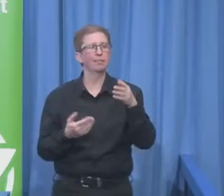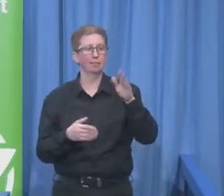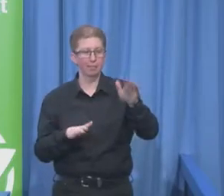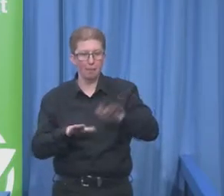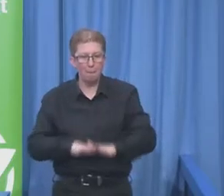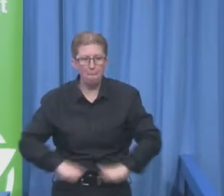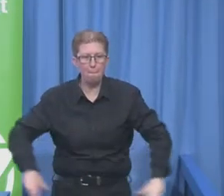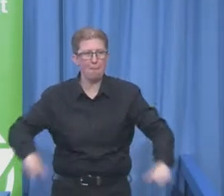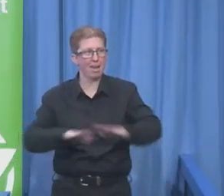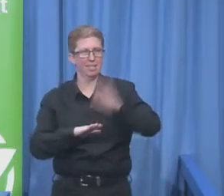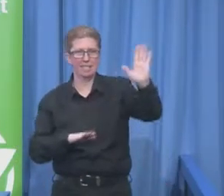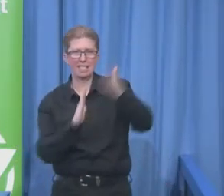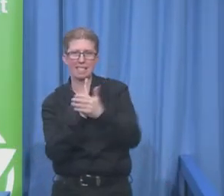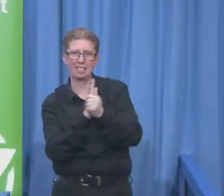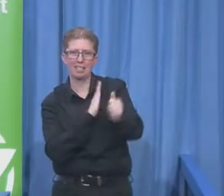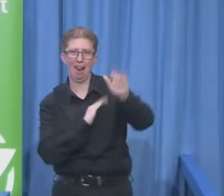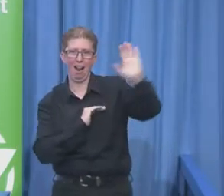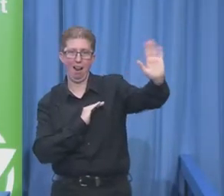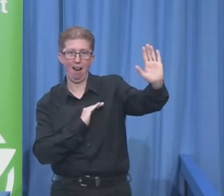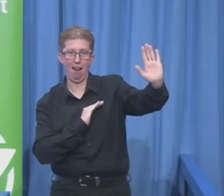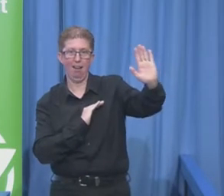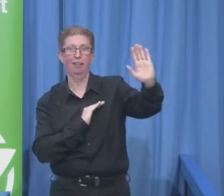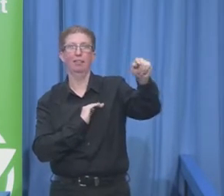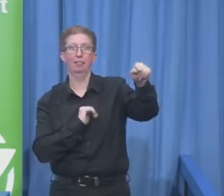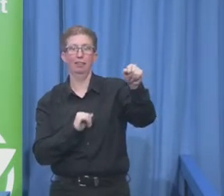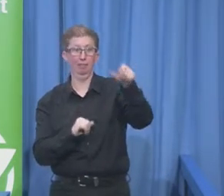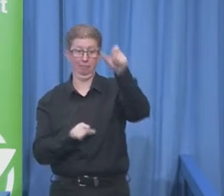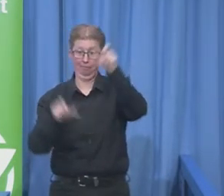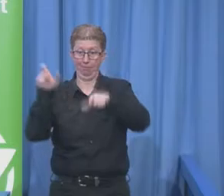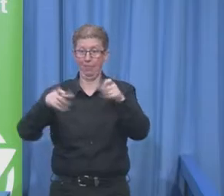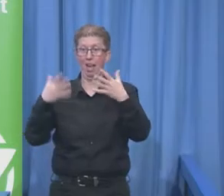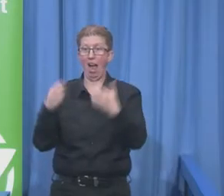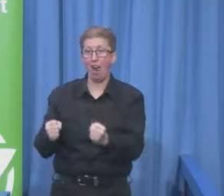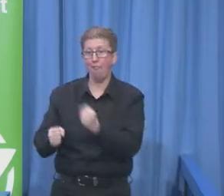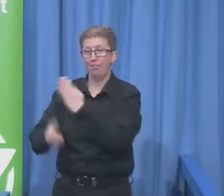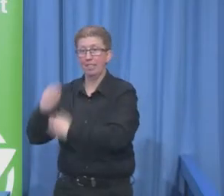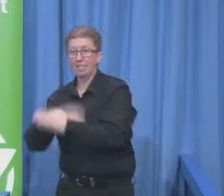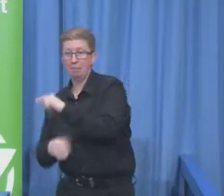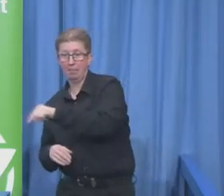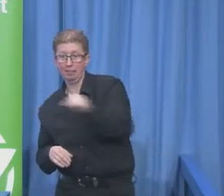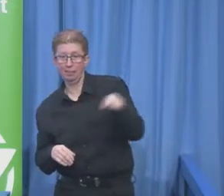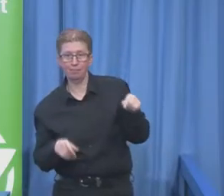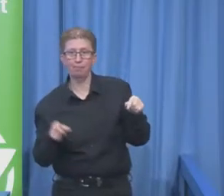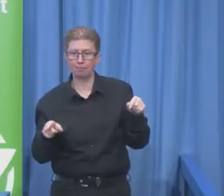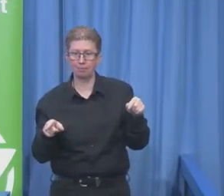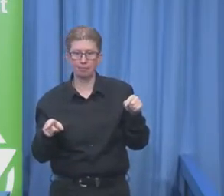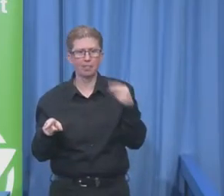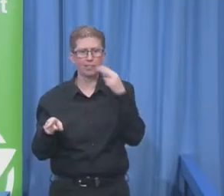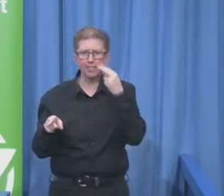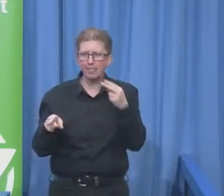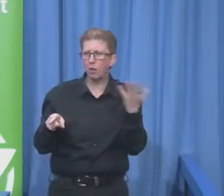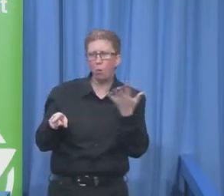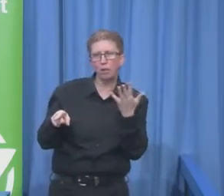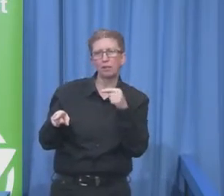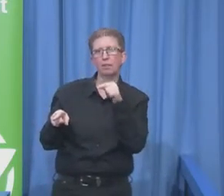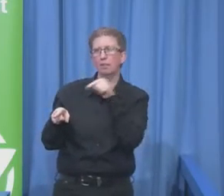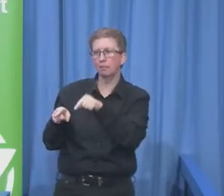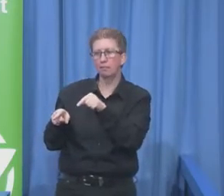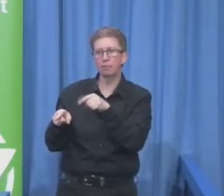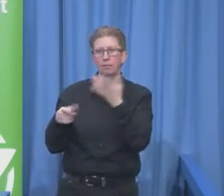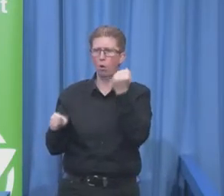not enough to culminate into good employment opportunities. So herein we started, defining